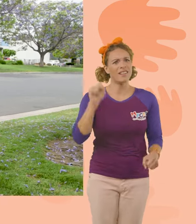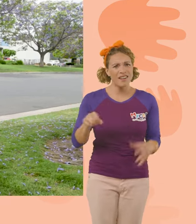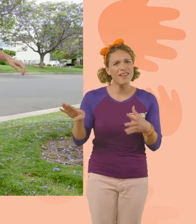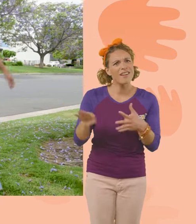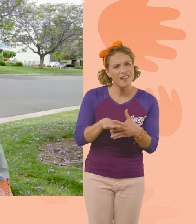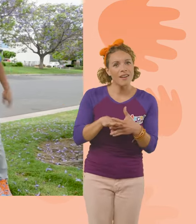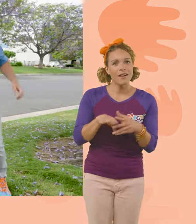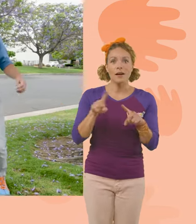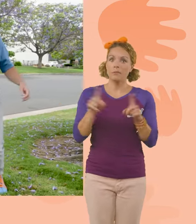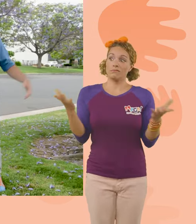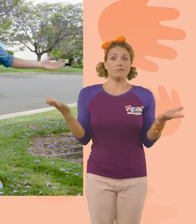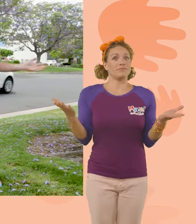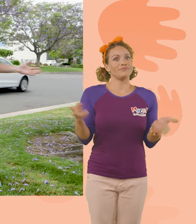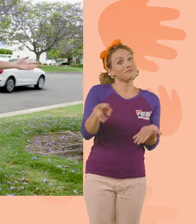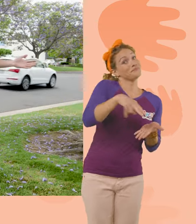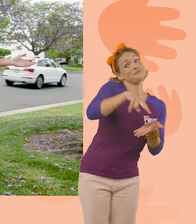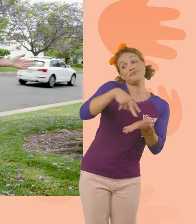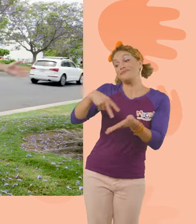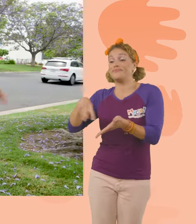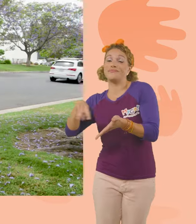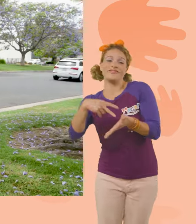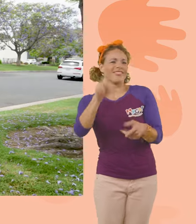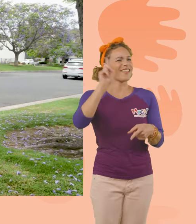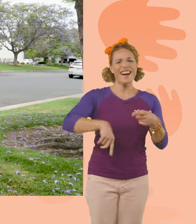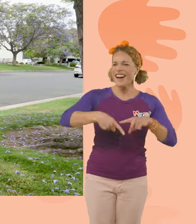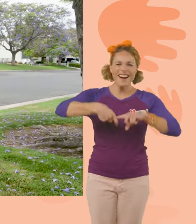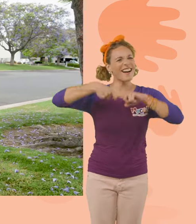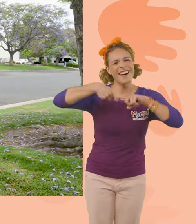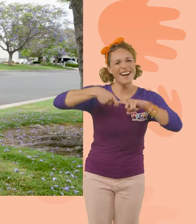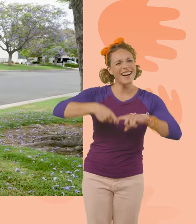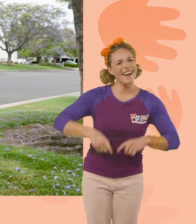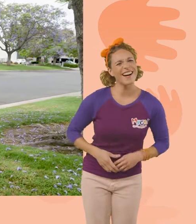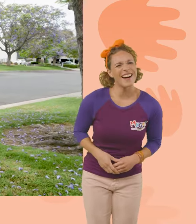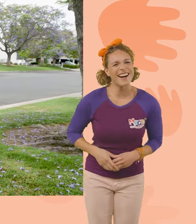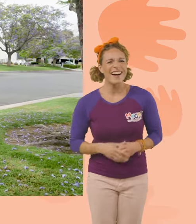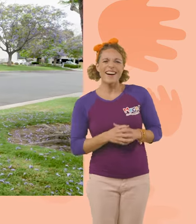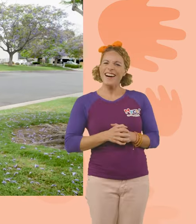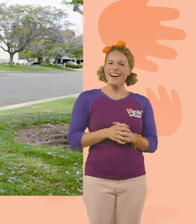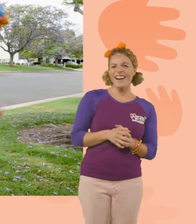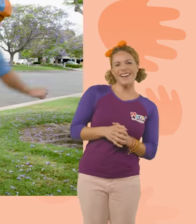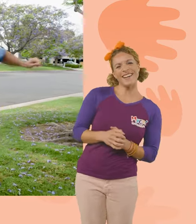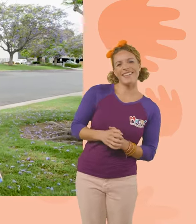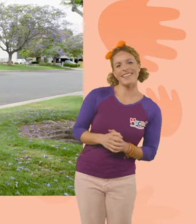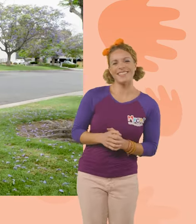I could take a break. Well, no time for breaks when you're dancing.